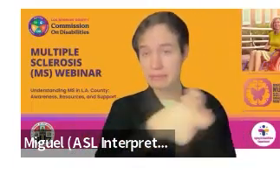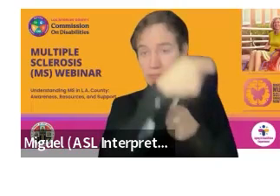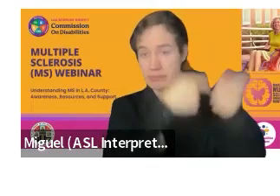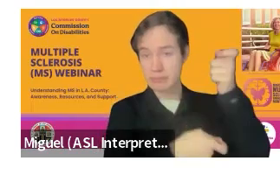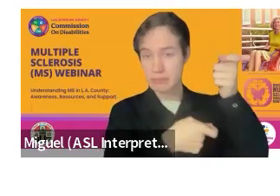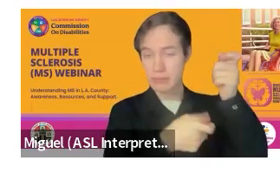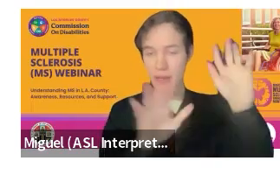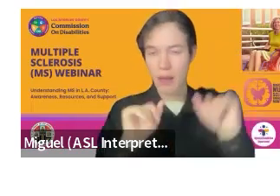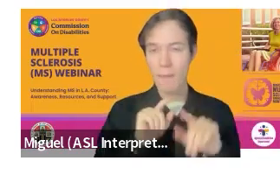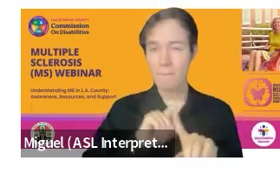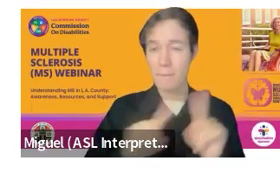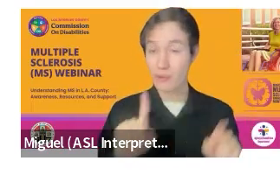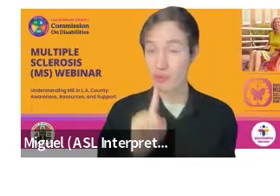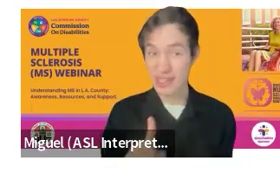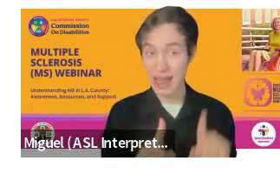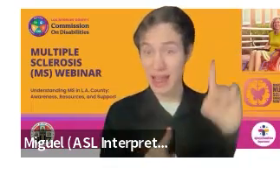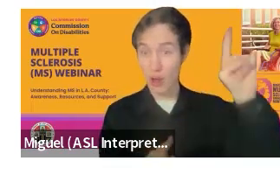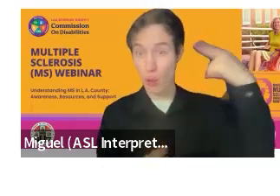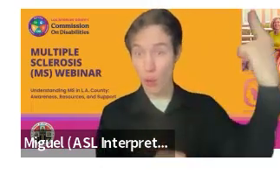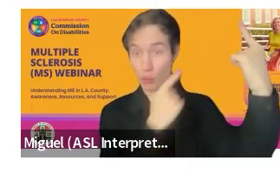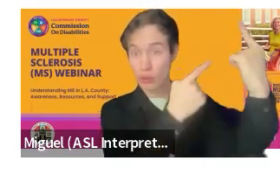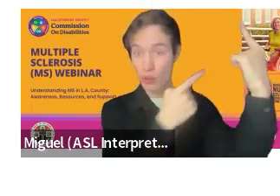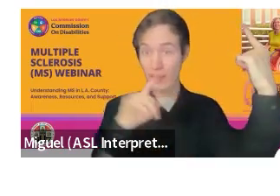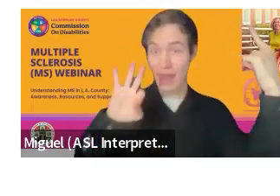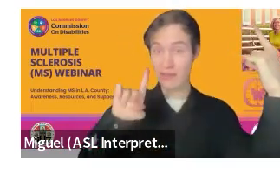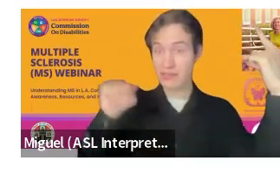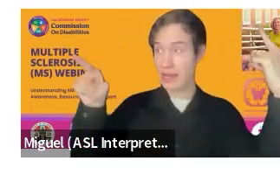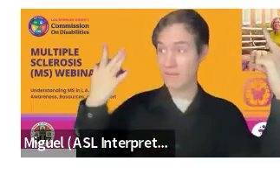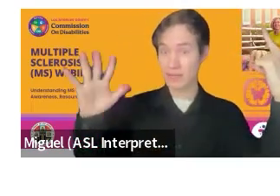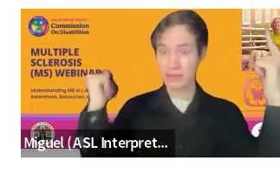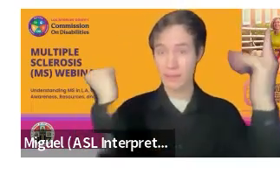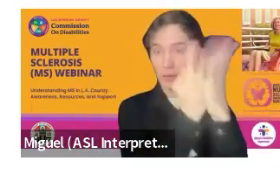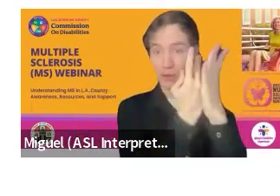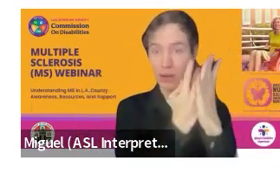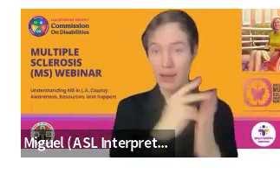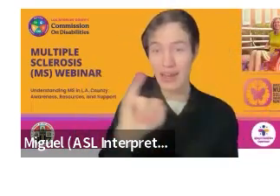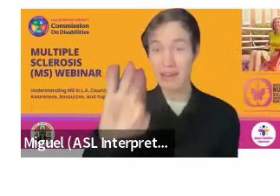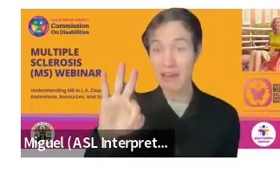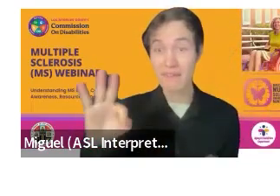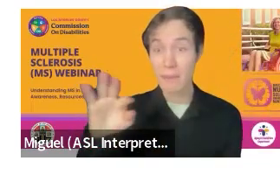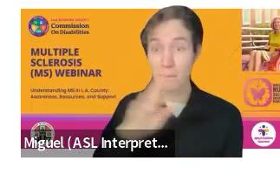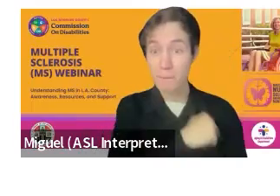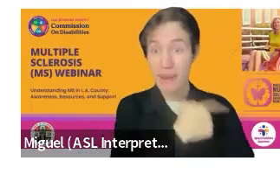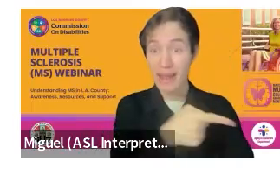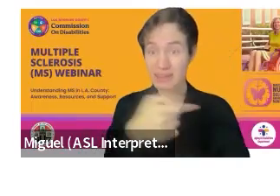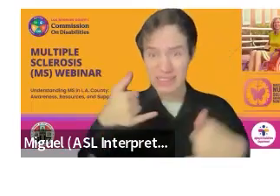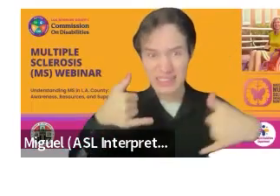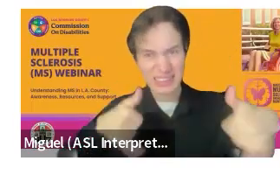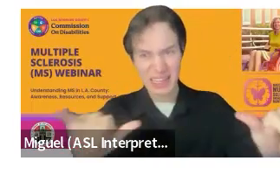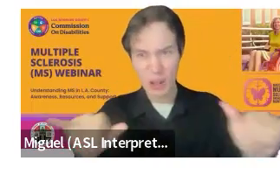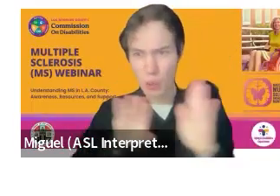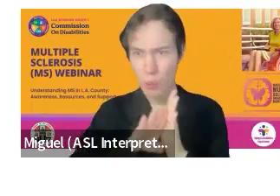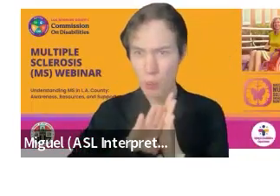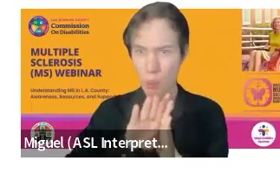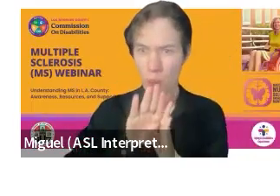is technically the only one that is FDA approved. If my patients are still progressing despite these medications, I have been moving on